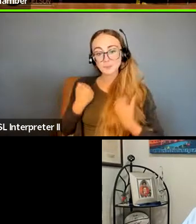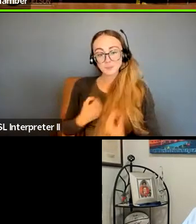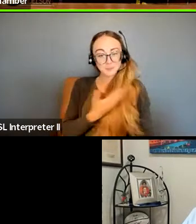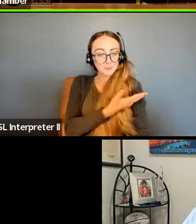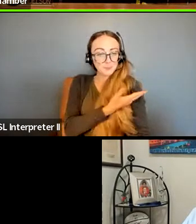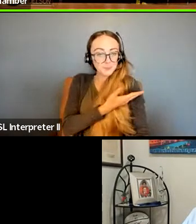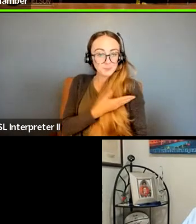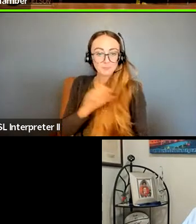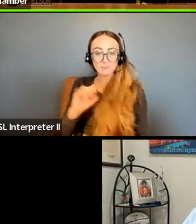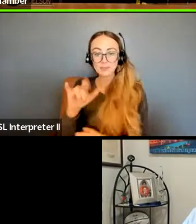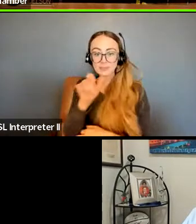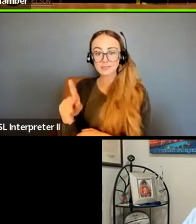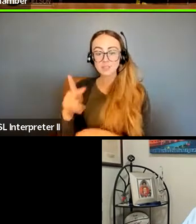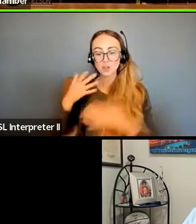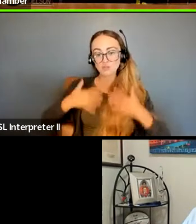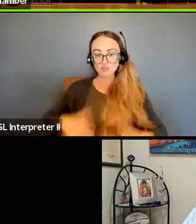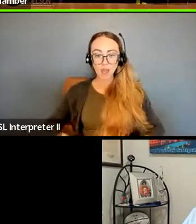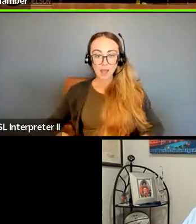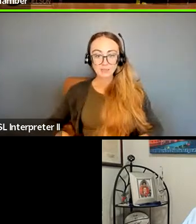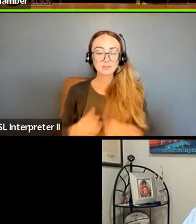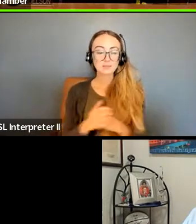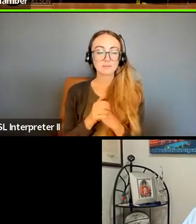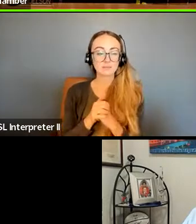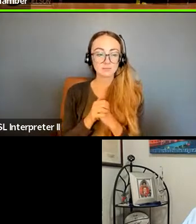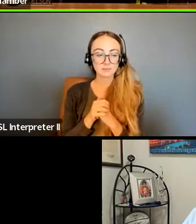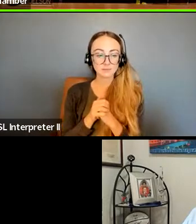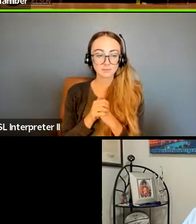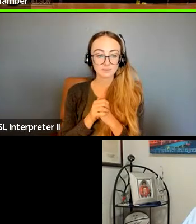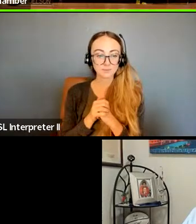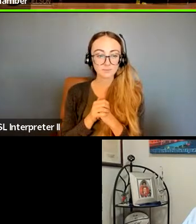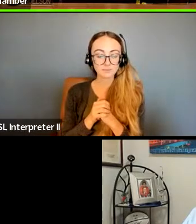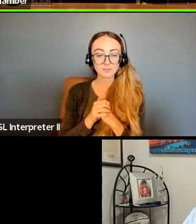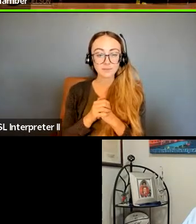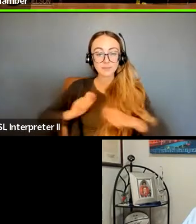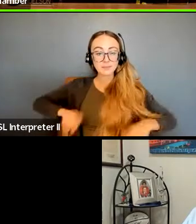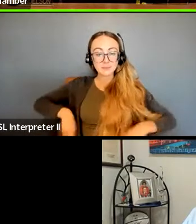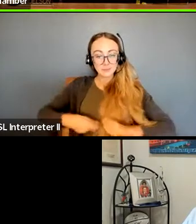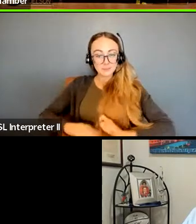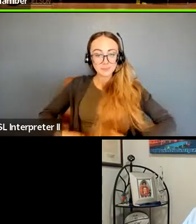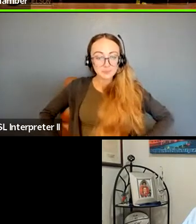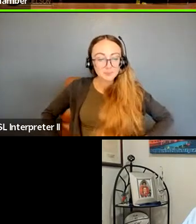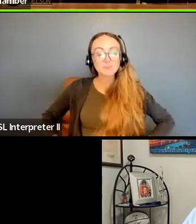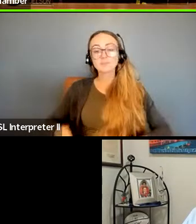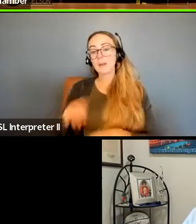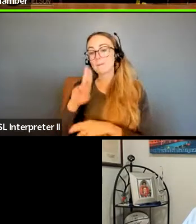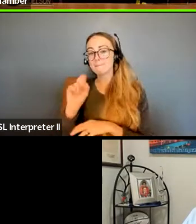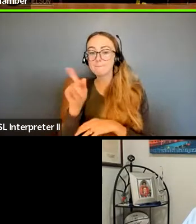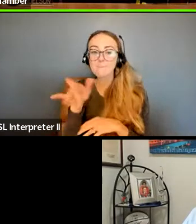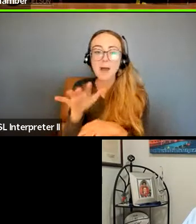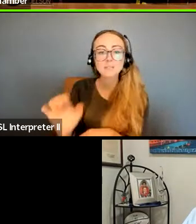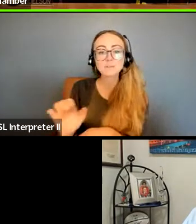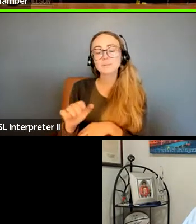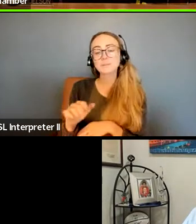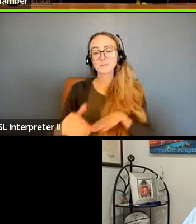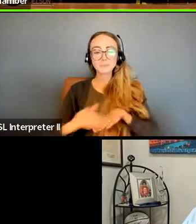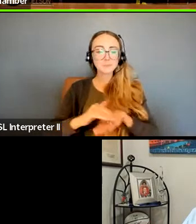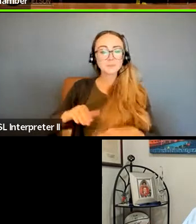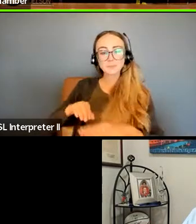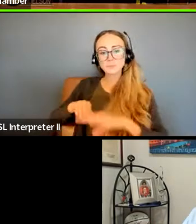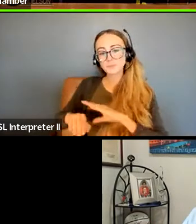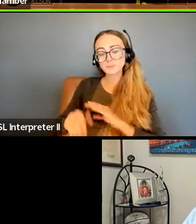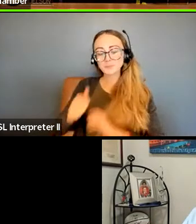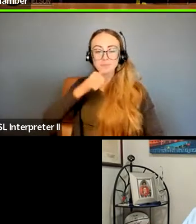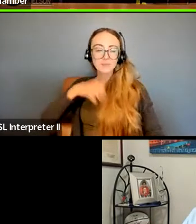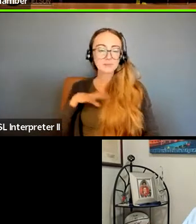silk dresses, several of them with trains, and corsets, bustles, long hose, and slippers, and everything that goes to make a female's